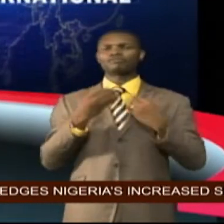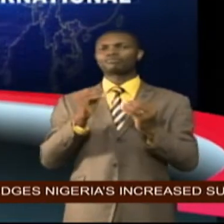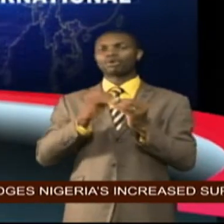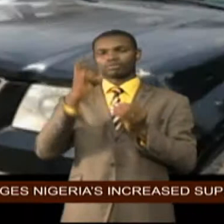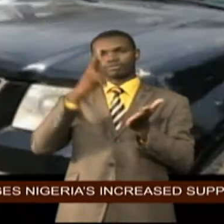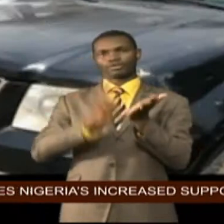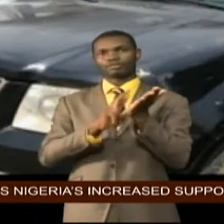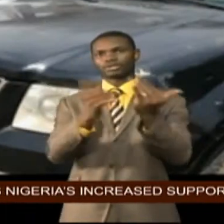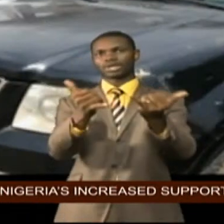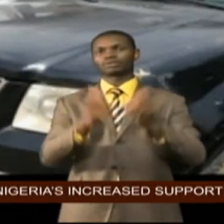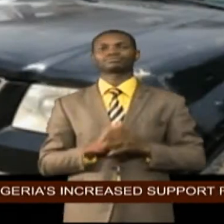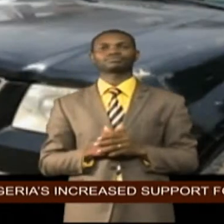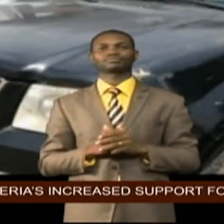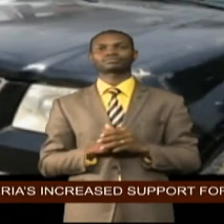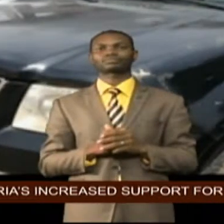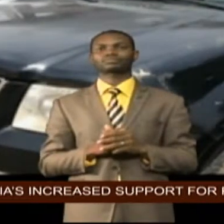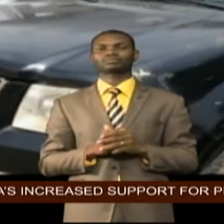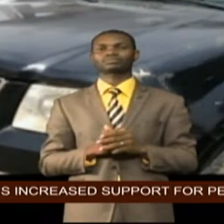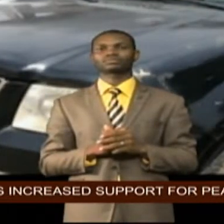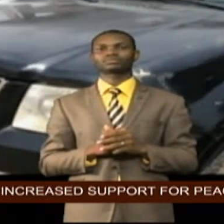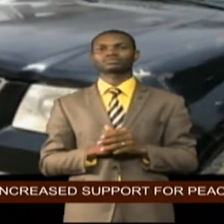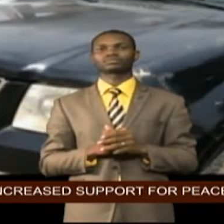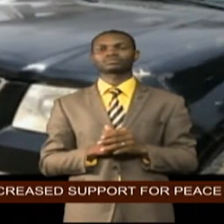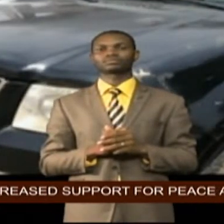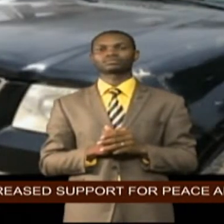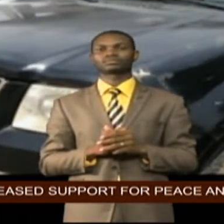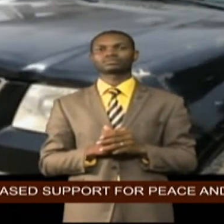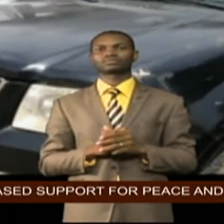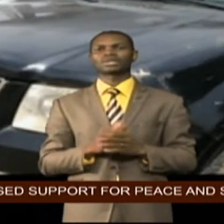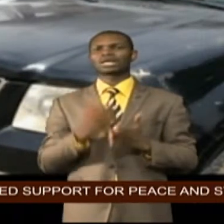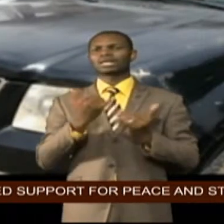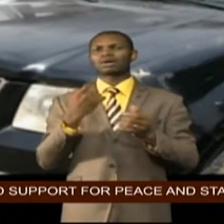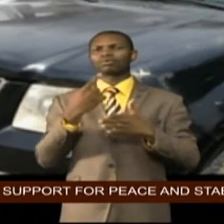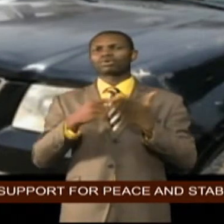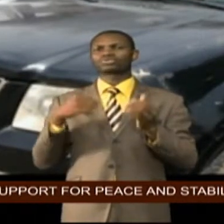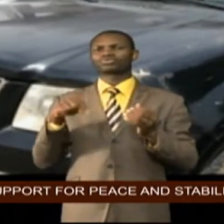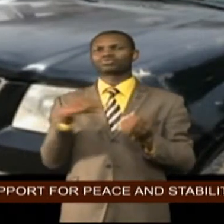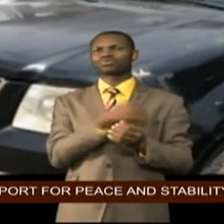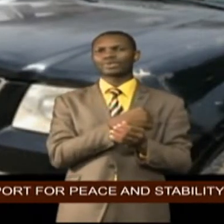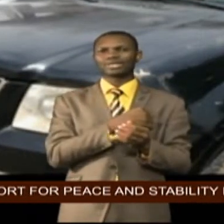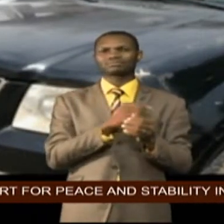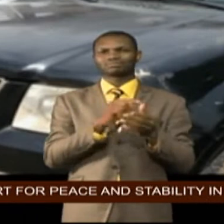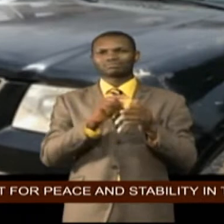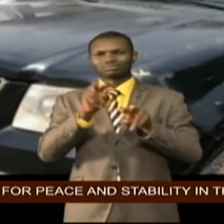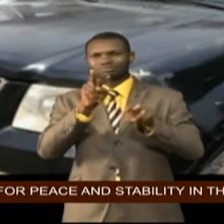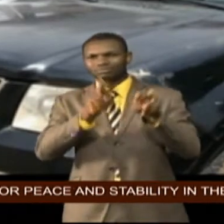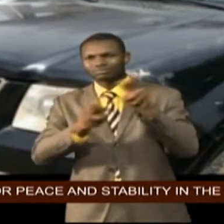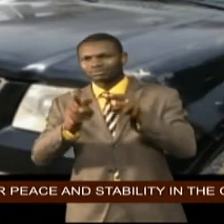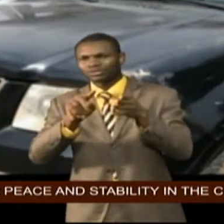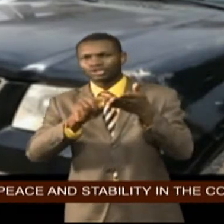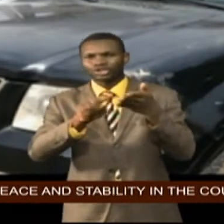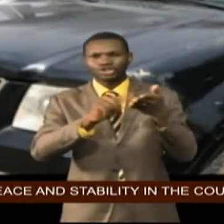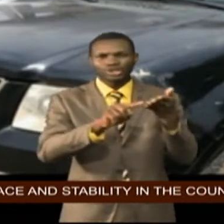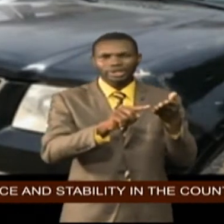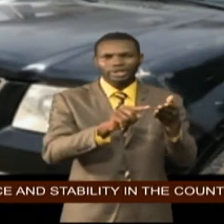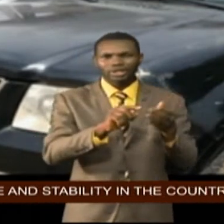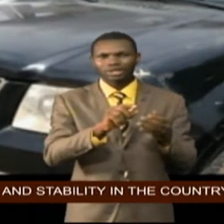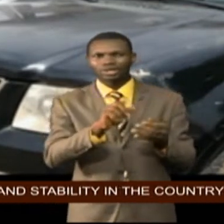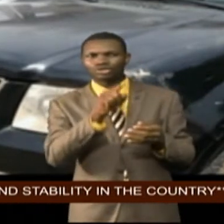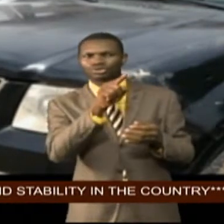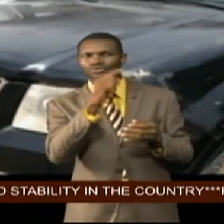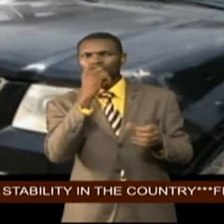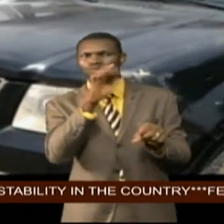more. After what they consider a critical assessment of the implementation of the